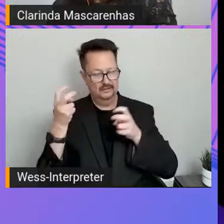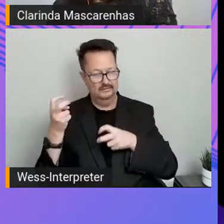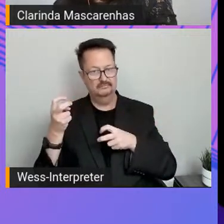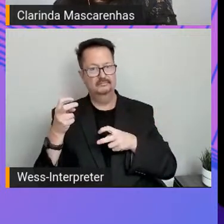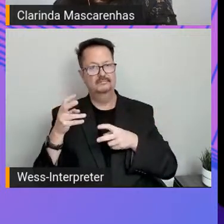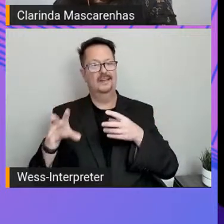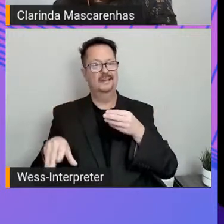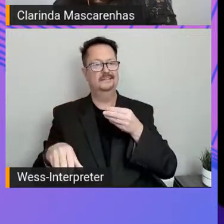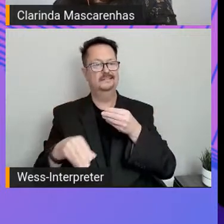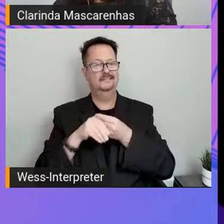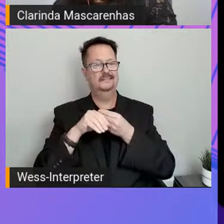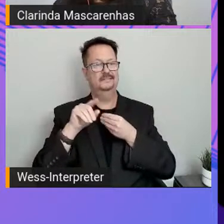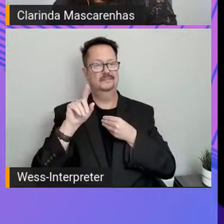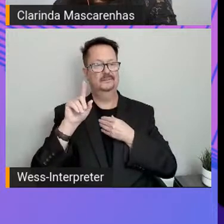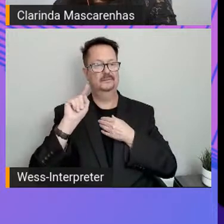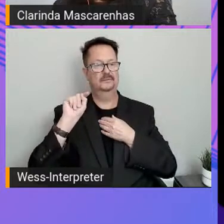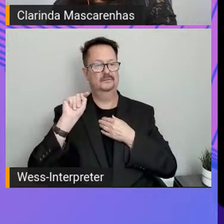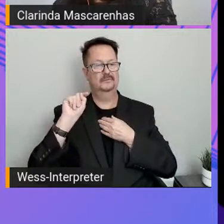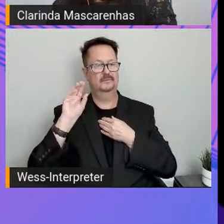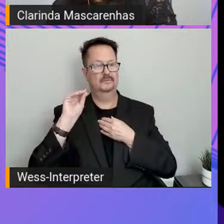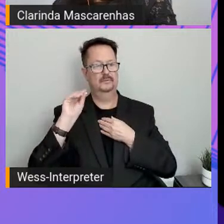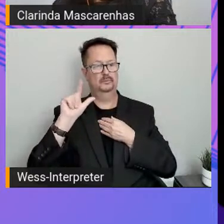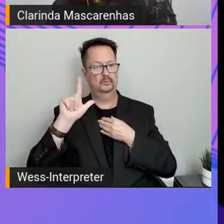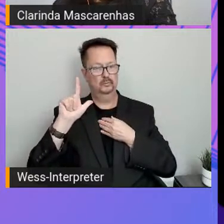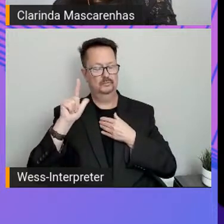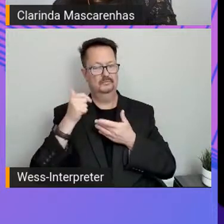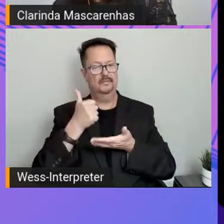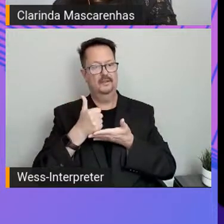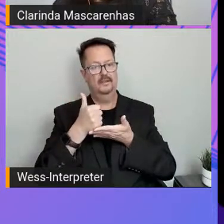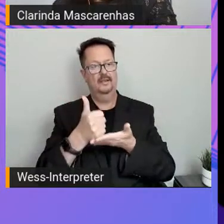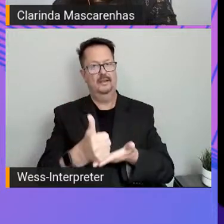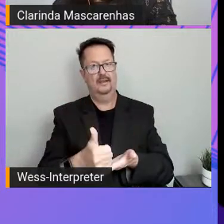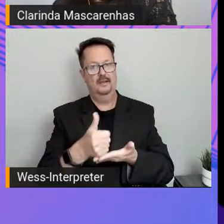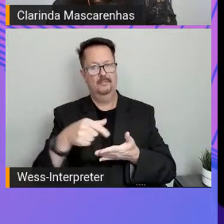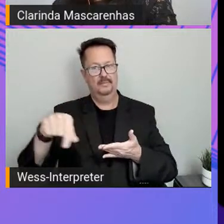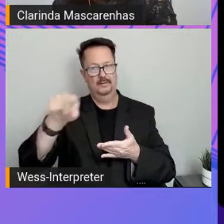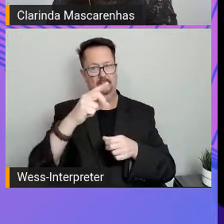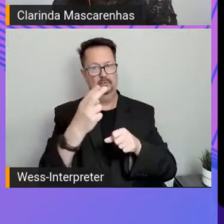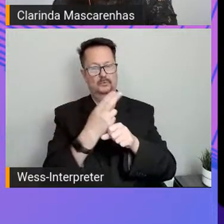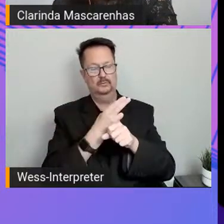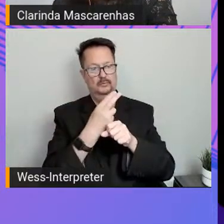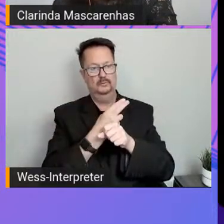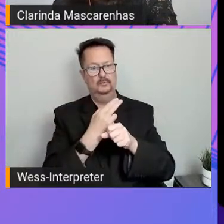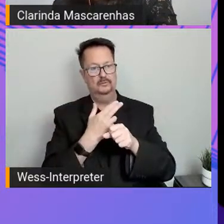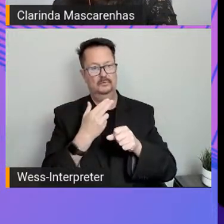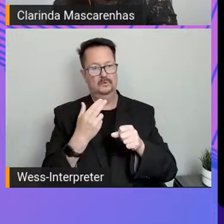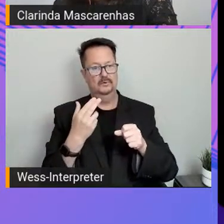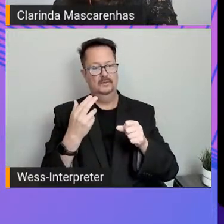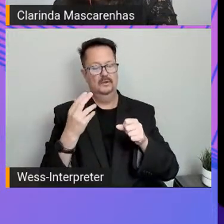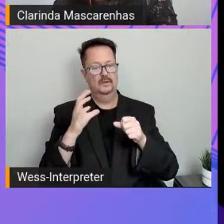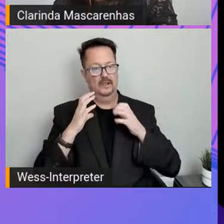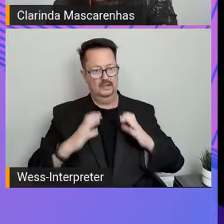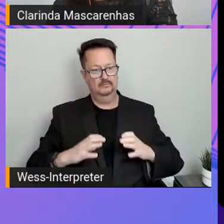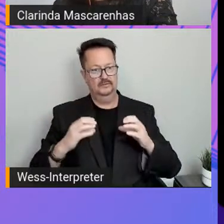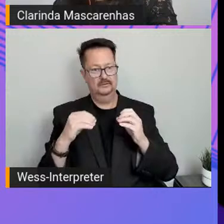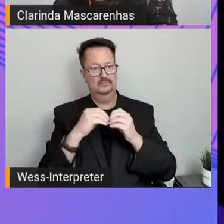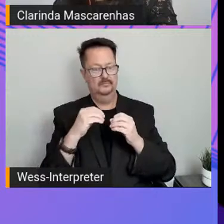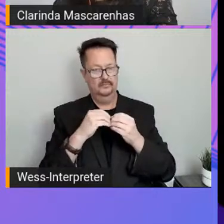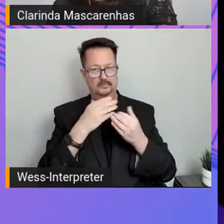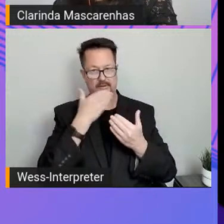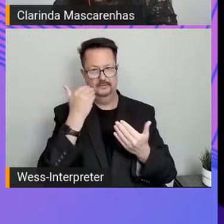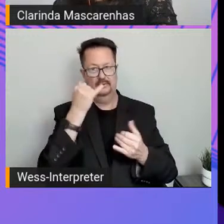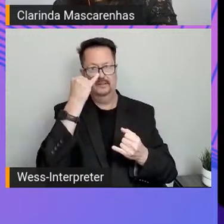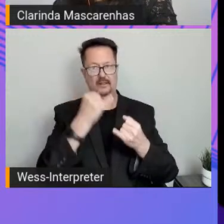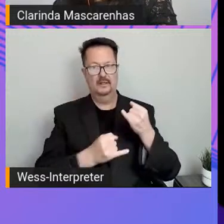customers to use their product in a more better manner. Last but not the least, again, is class